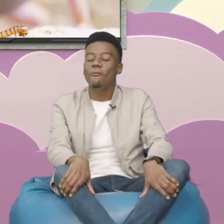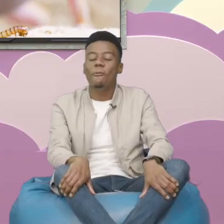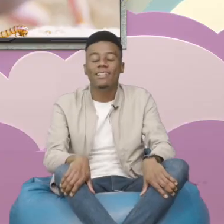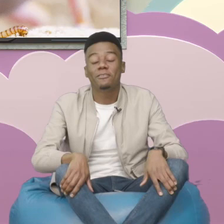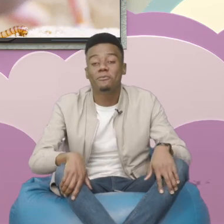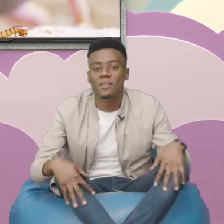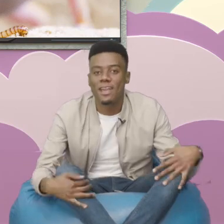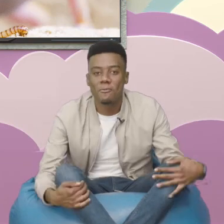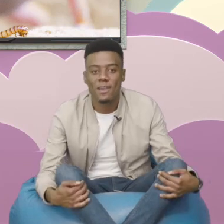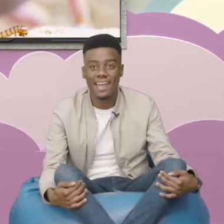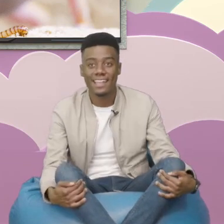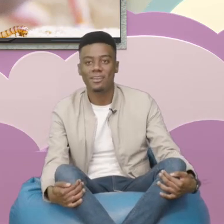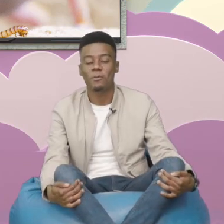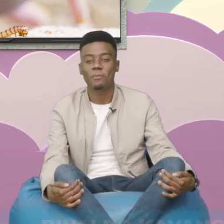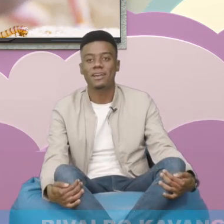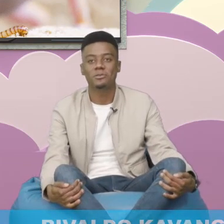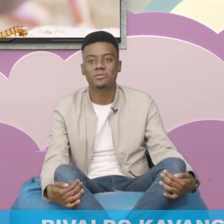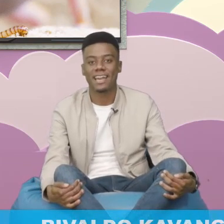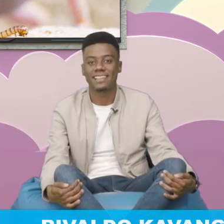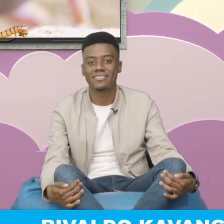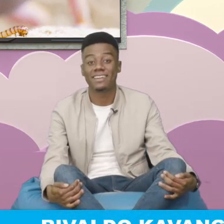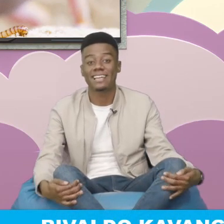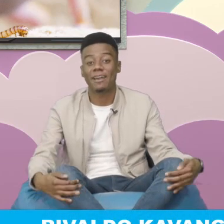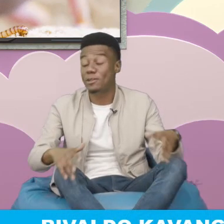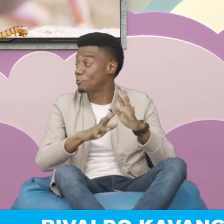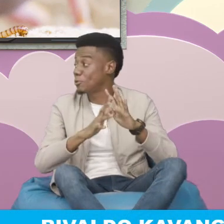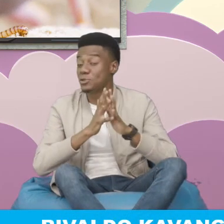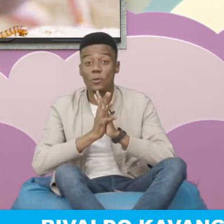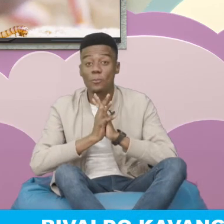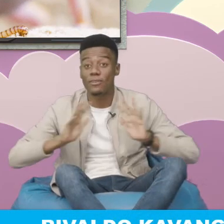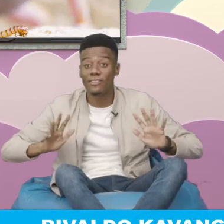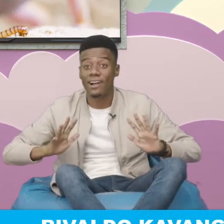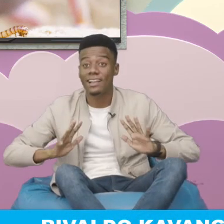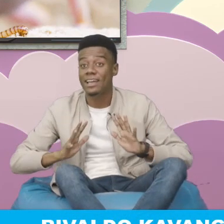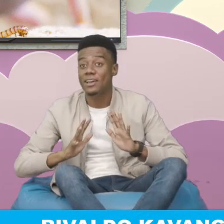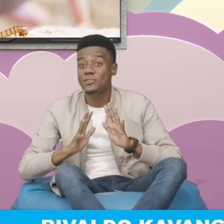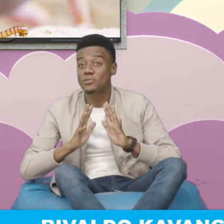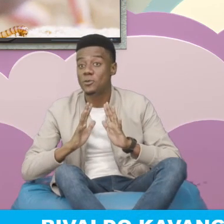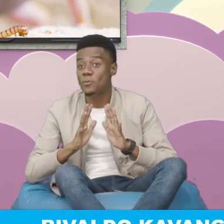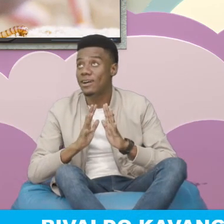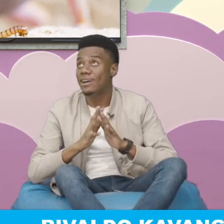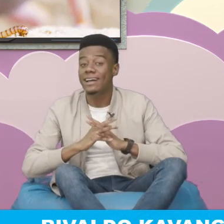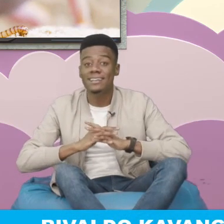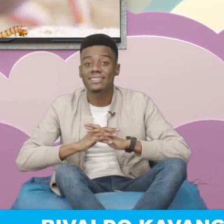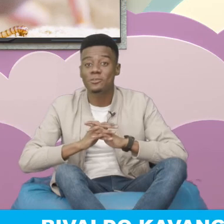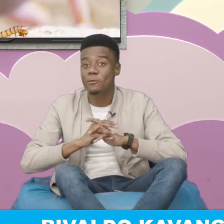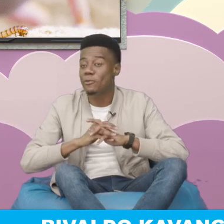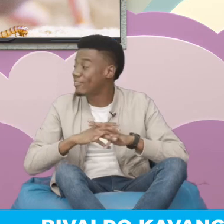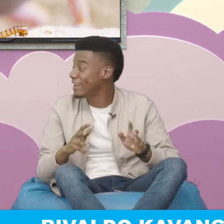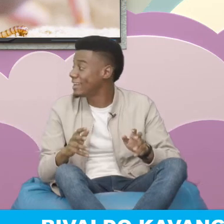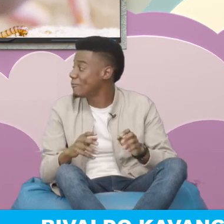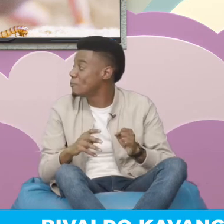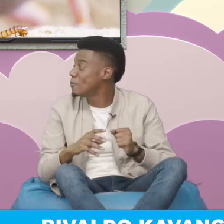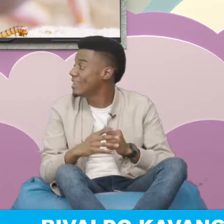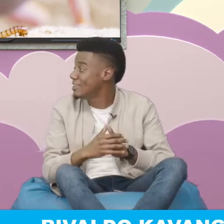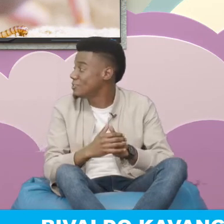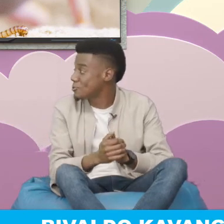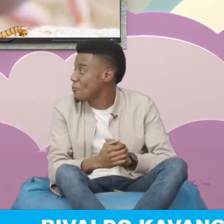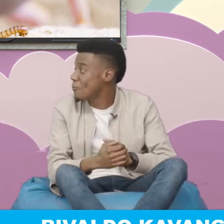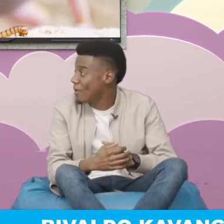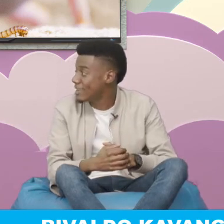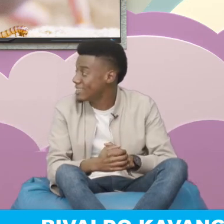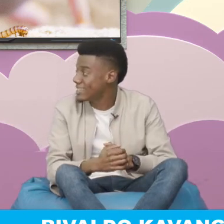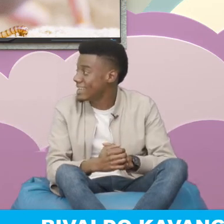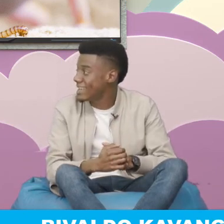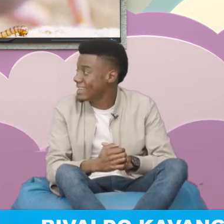What a wonderful day we had here on My Zone's Active Kids. I mean, it was super fun, super fun, and I mean, we learned